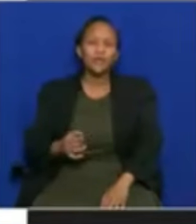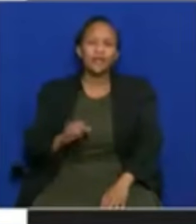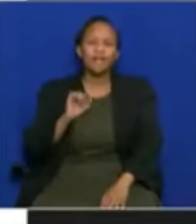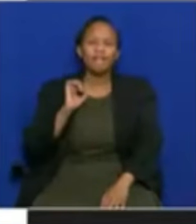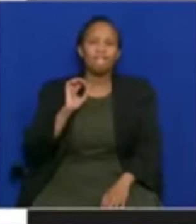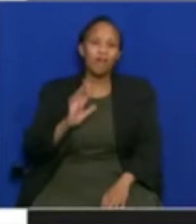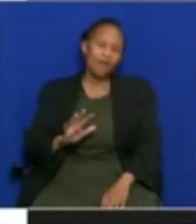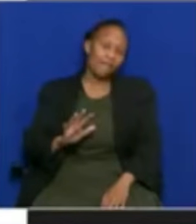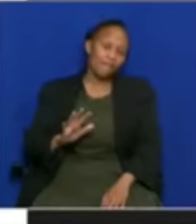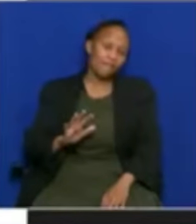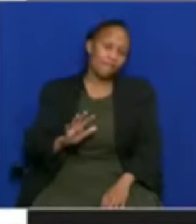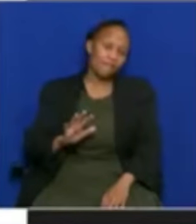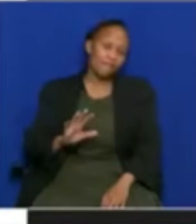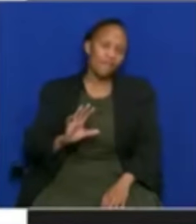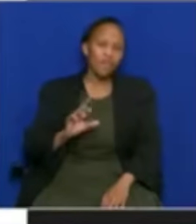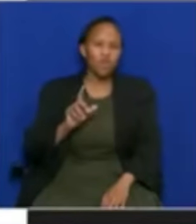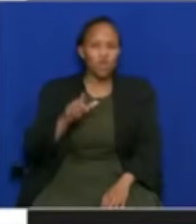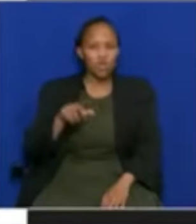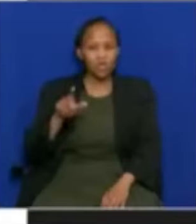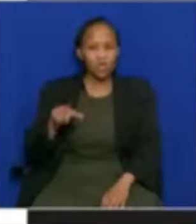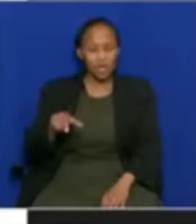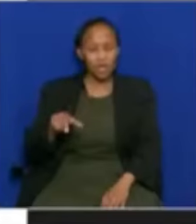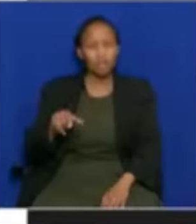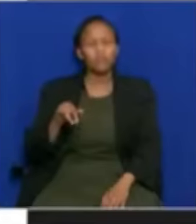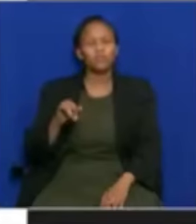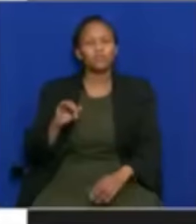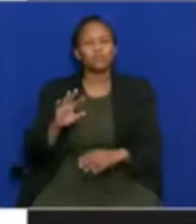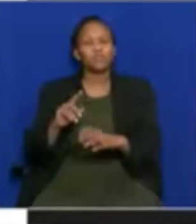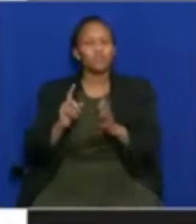the misrepresentation would suggest that when